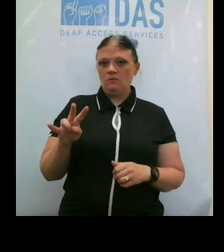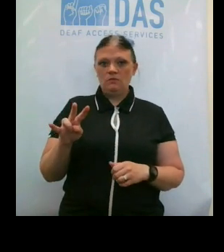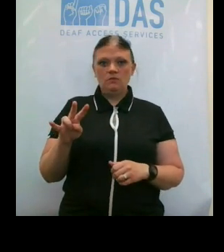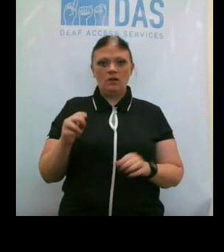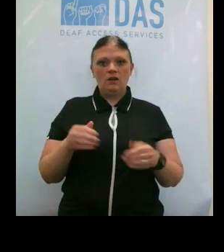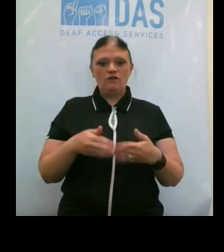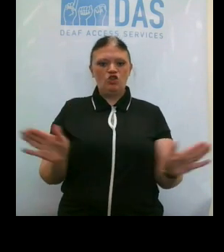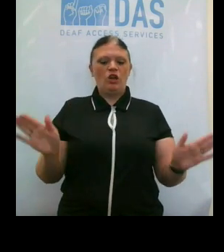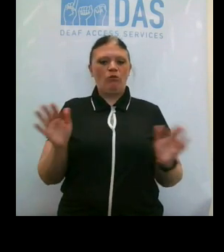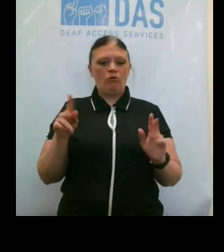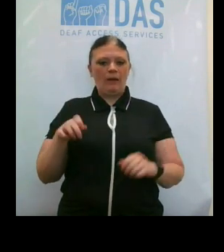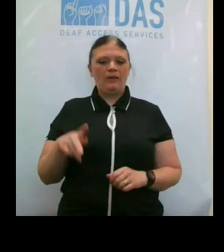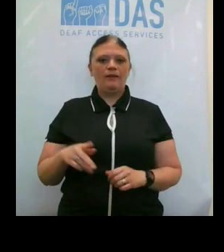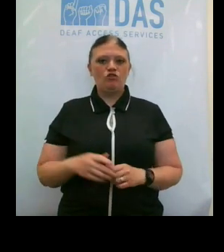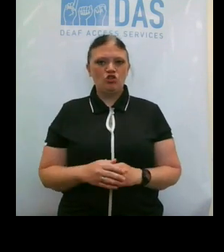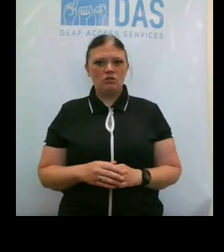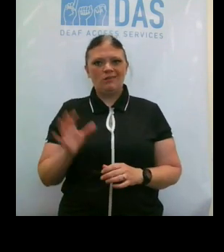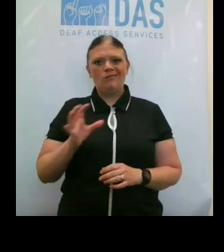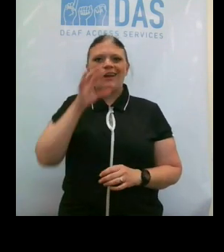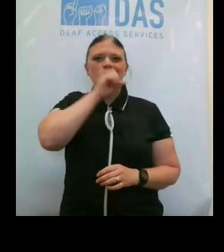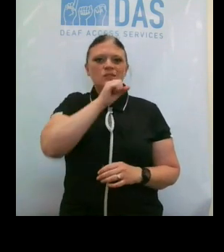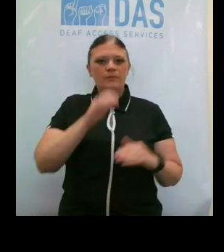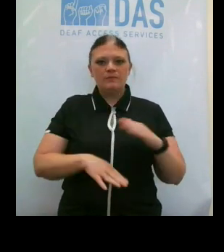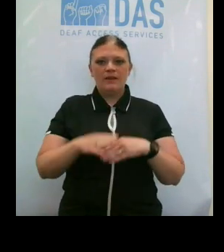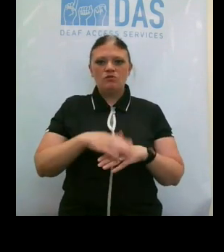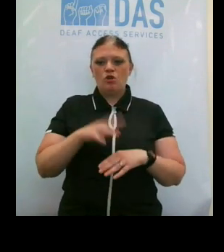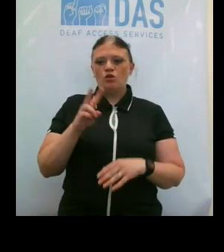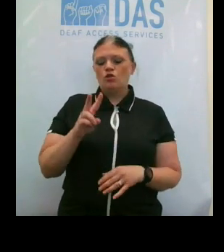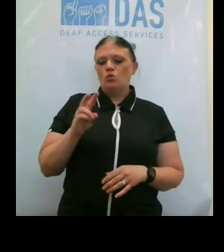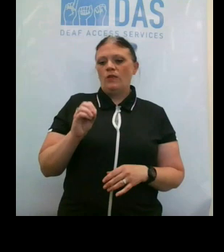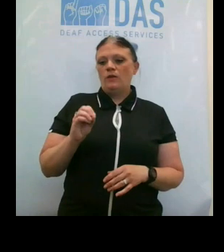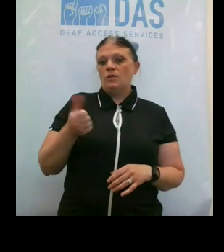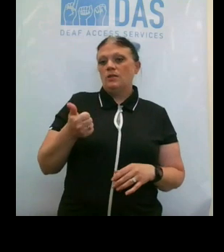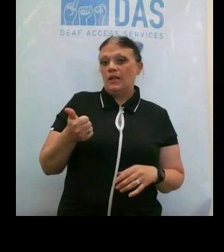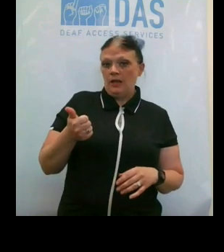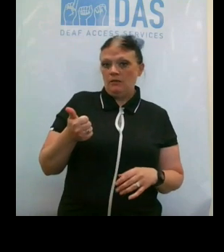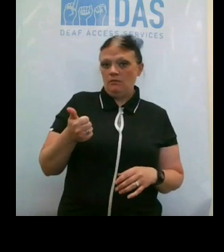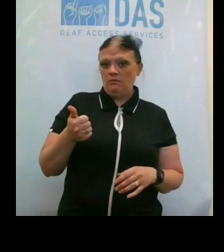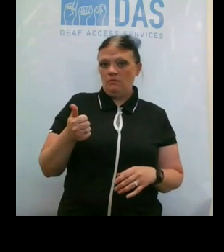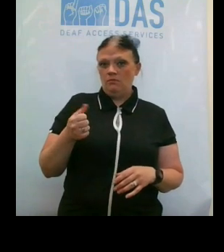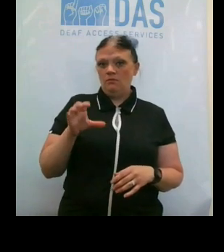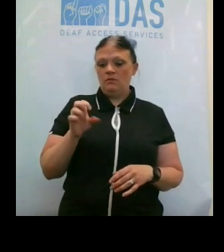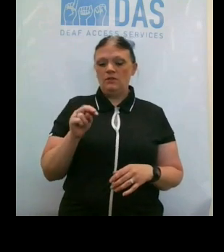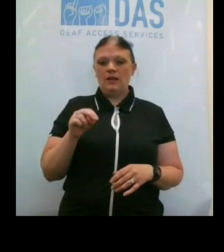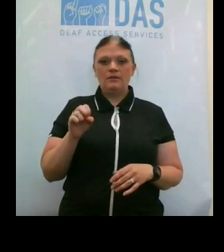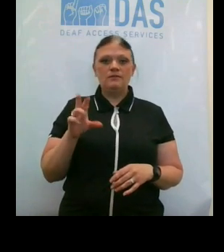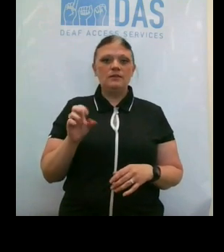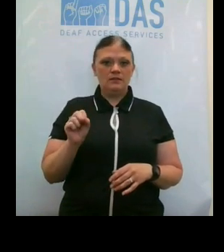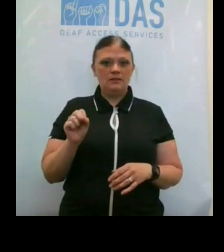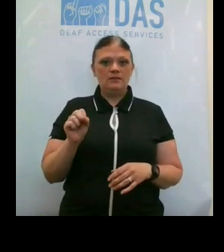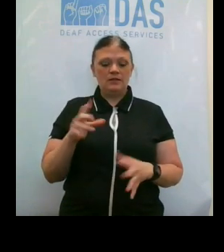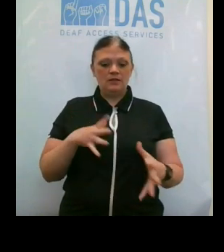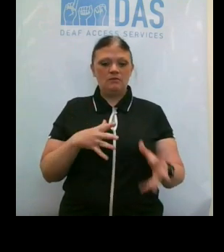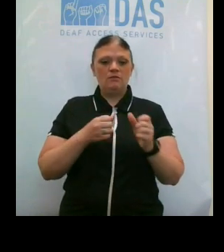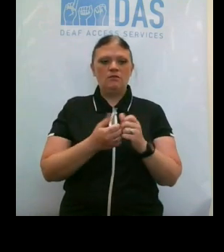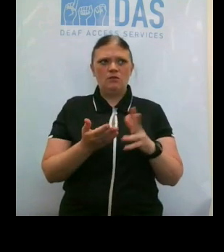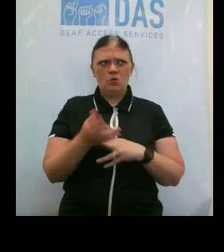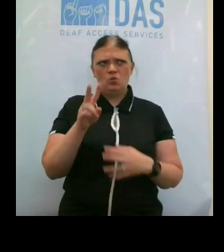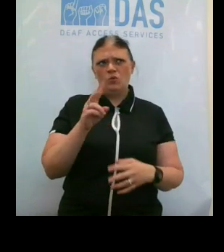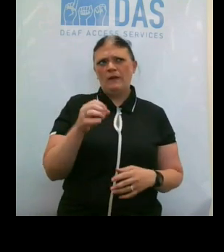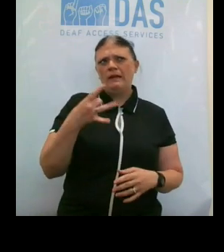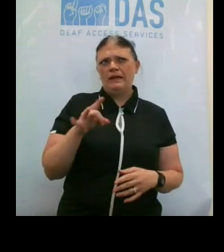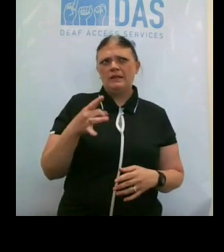of the general population estimates based on the 2010 and as updated through 2000, I believe,